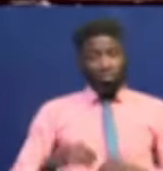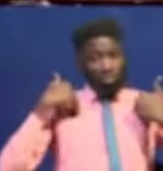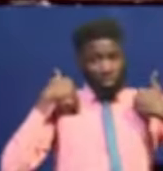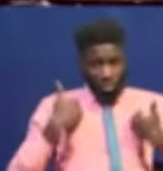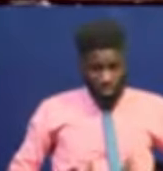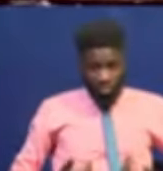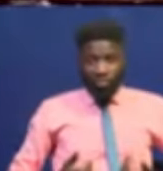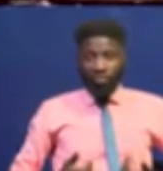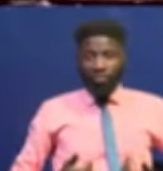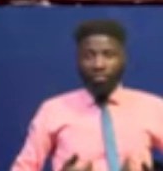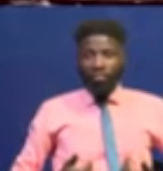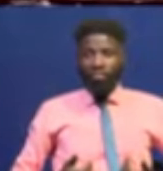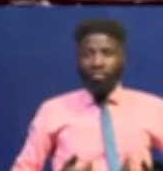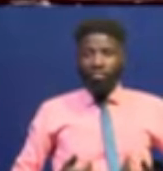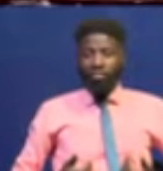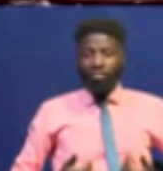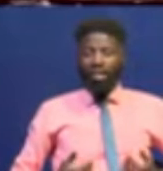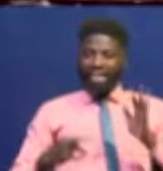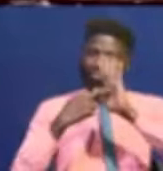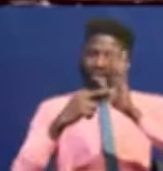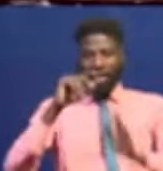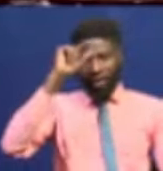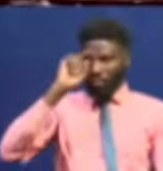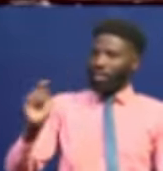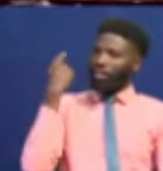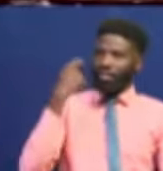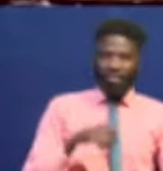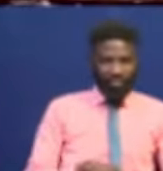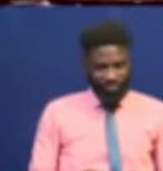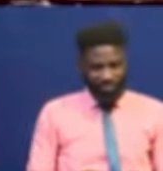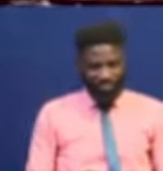for the government of Kenya, right?